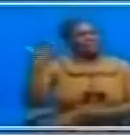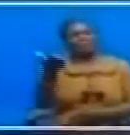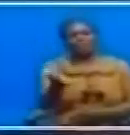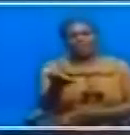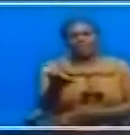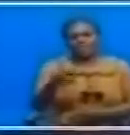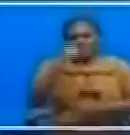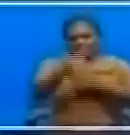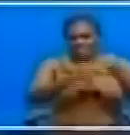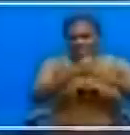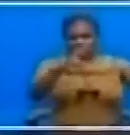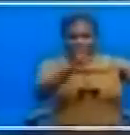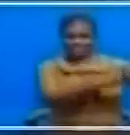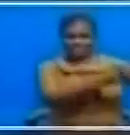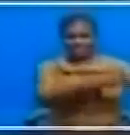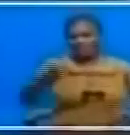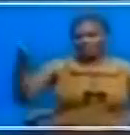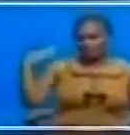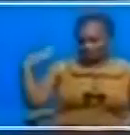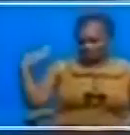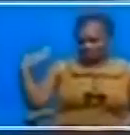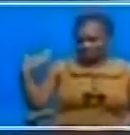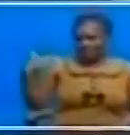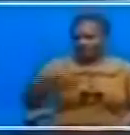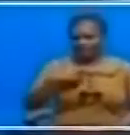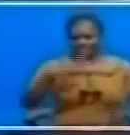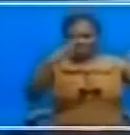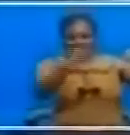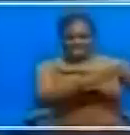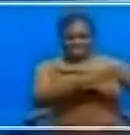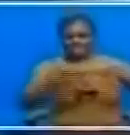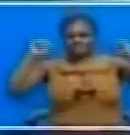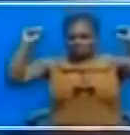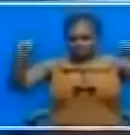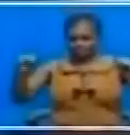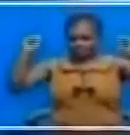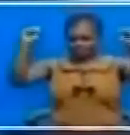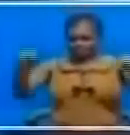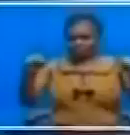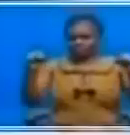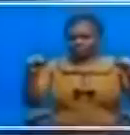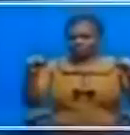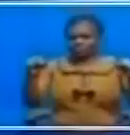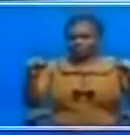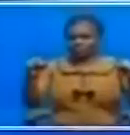In the last 7 years, there have been 8 strikes or strike threats